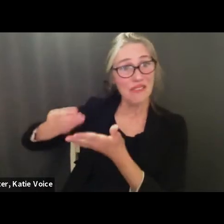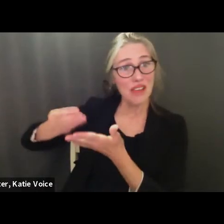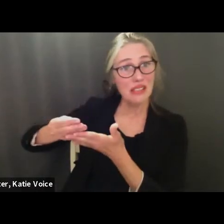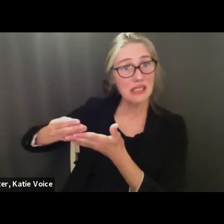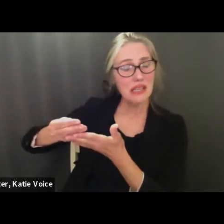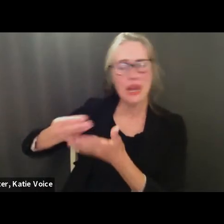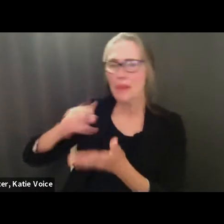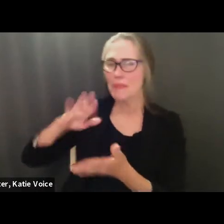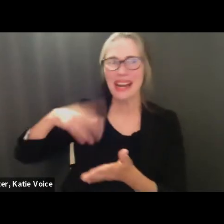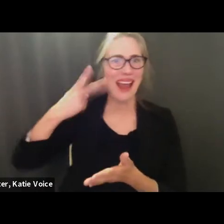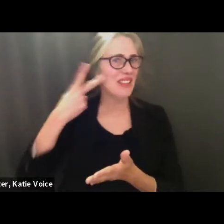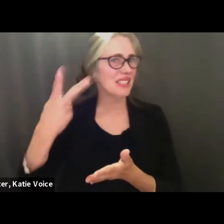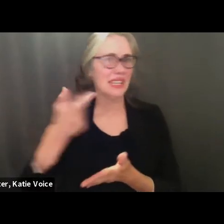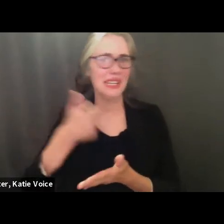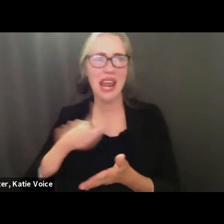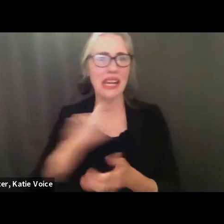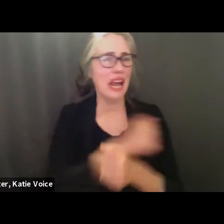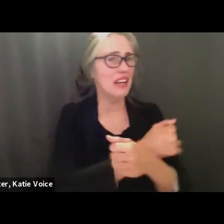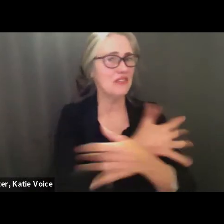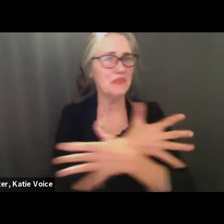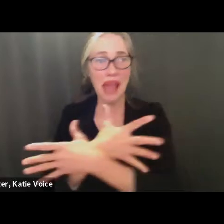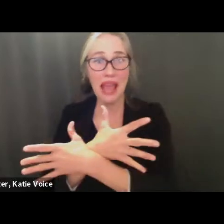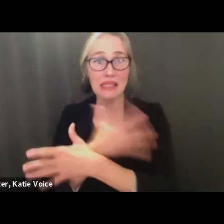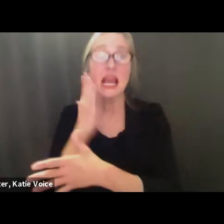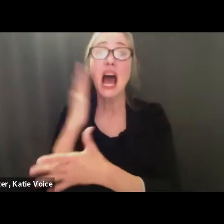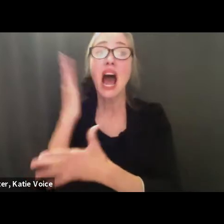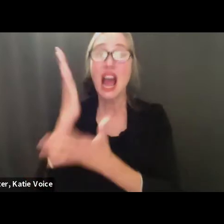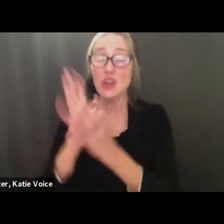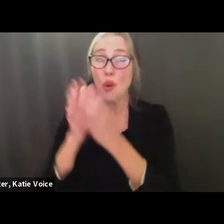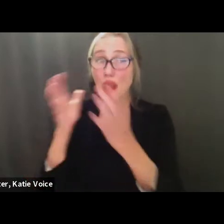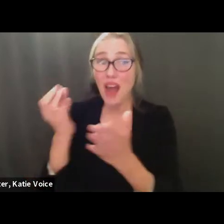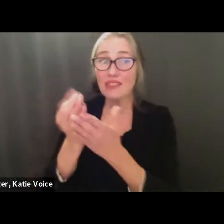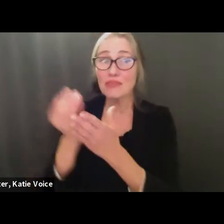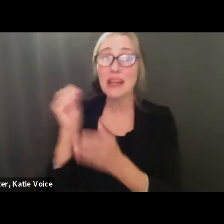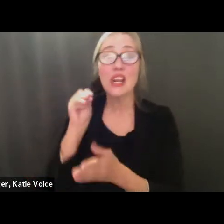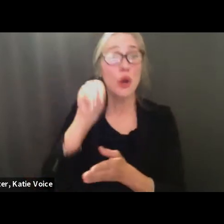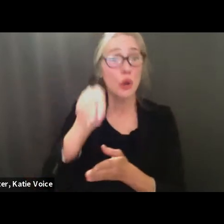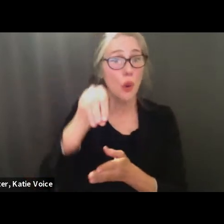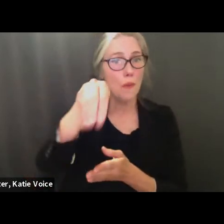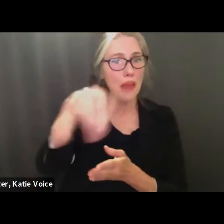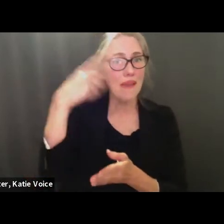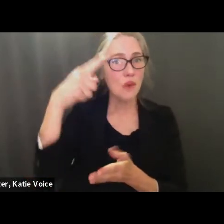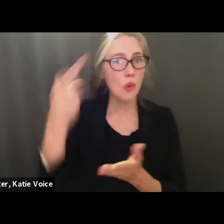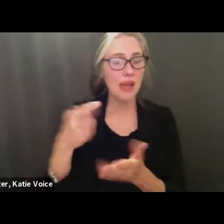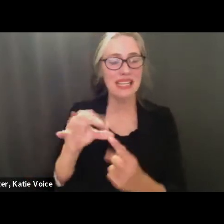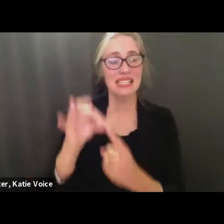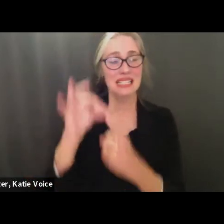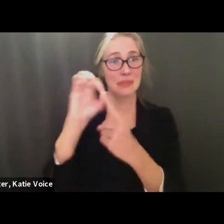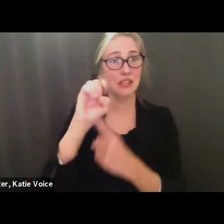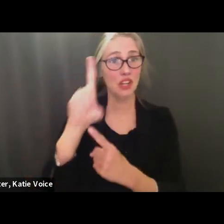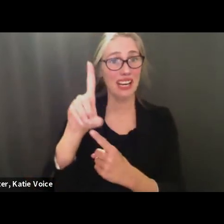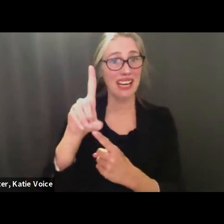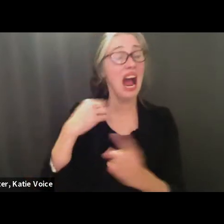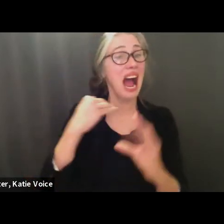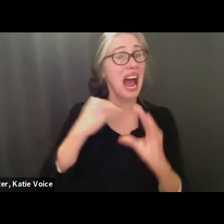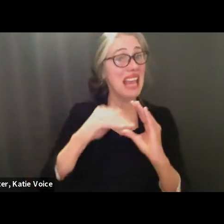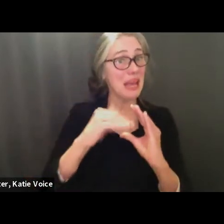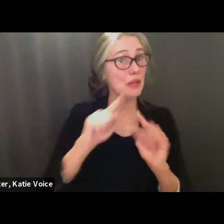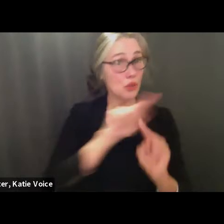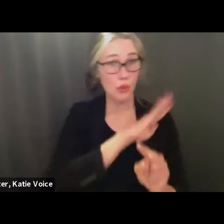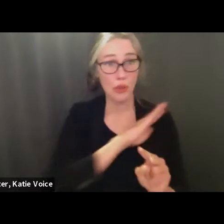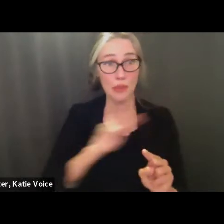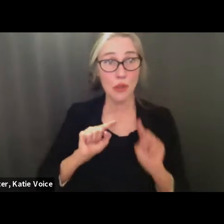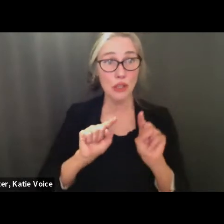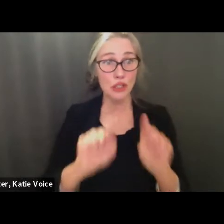chunk of it is going towards special education funding. I had sent the board an email in April about my impressions of the current state of the